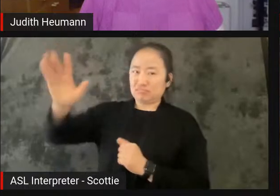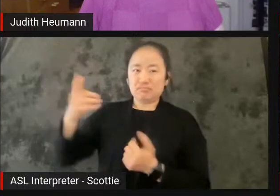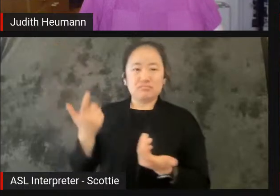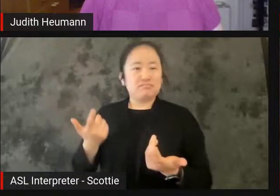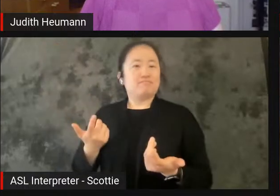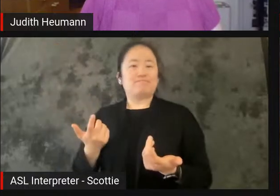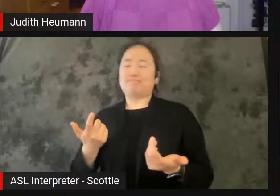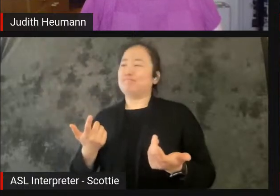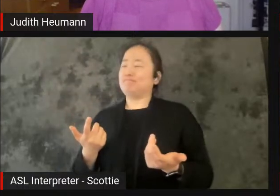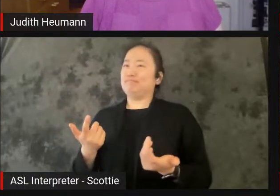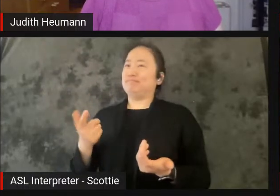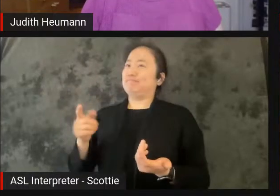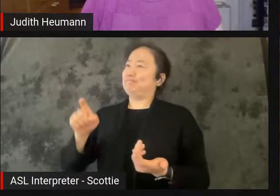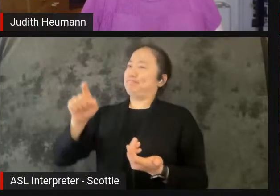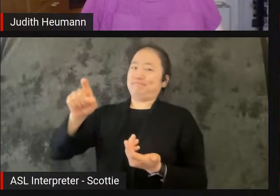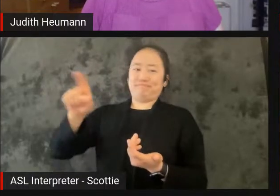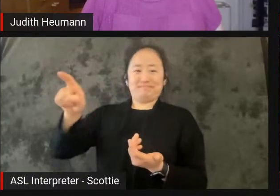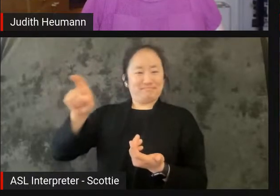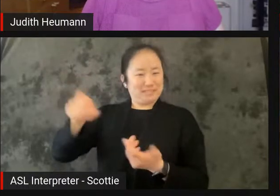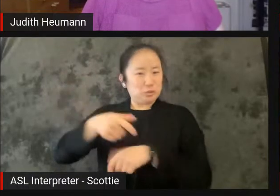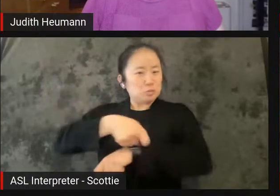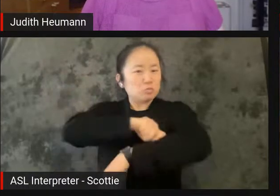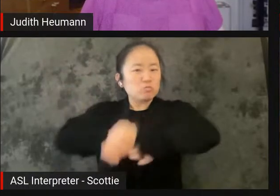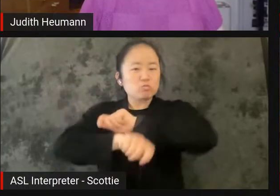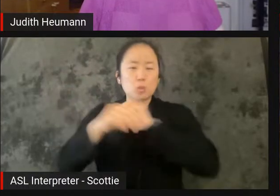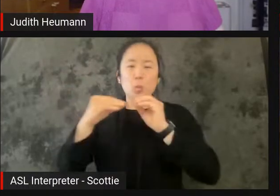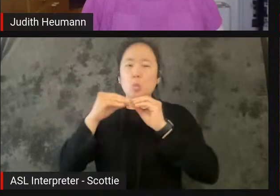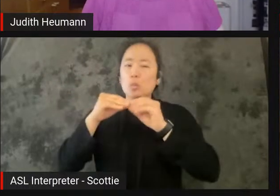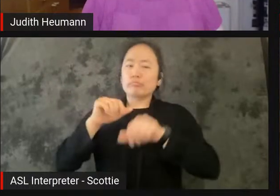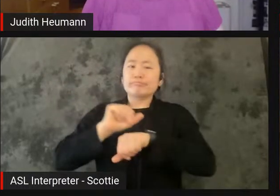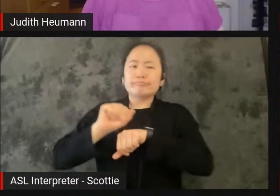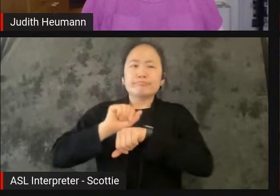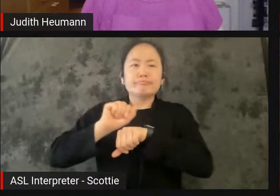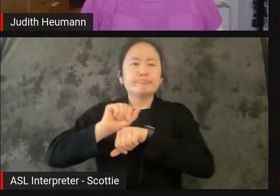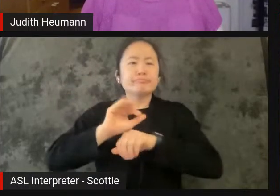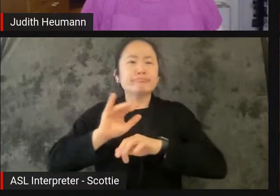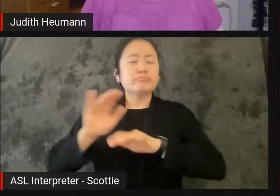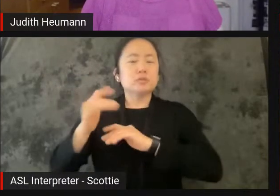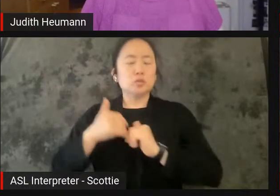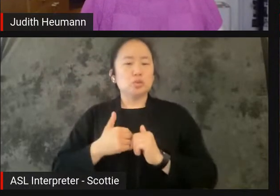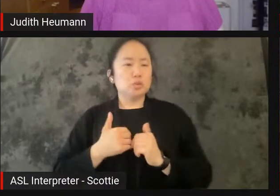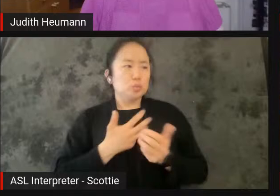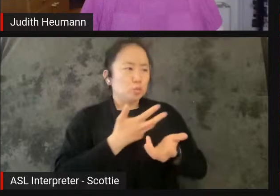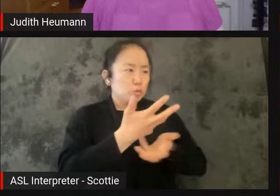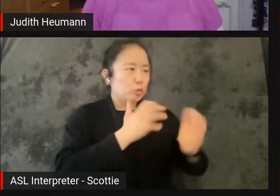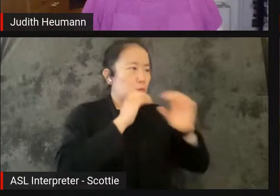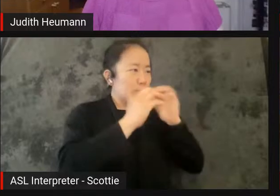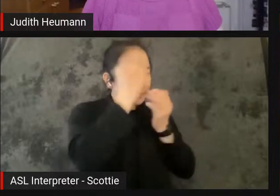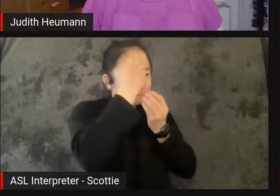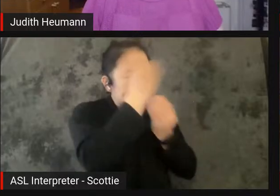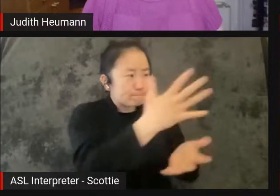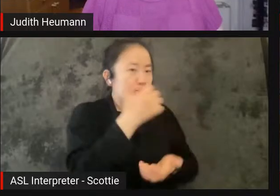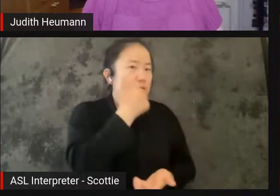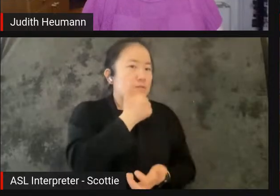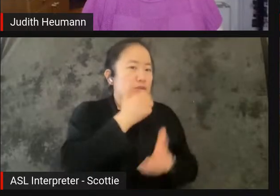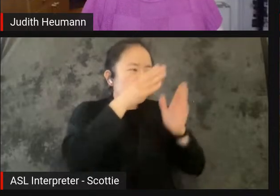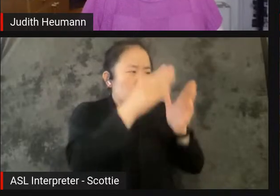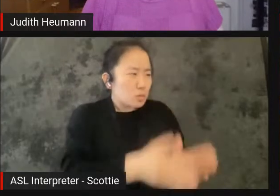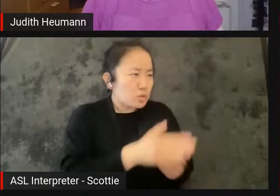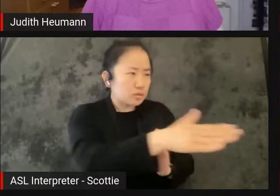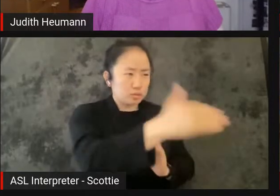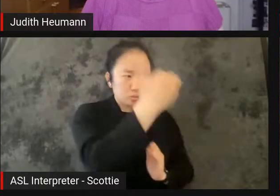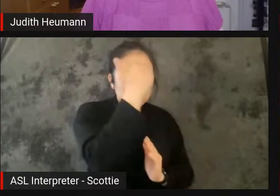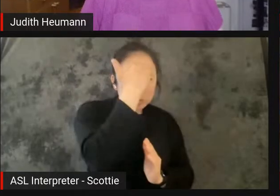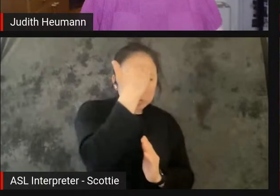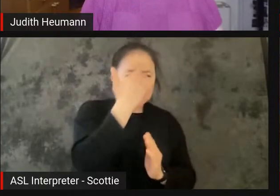more that needs to be done to speak to the average person, to allow them to be able to